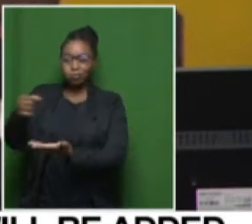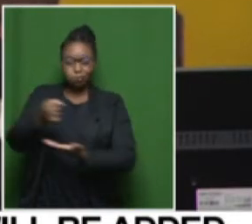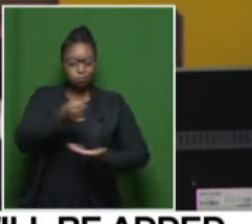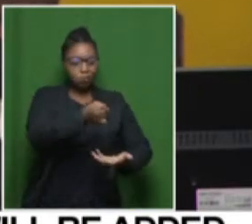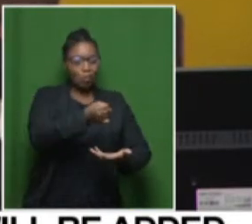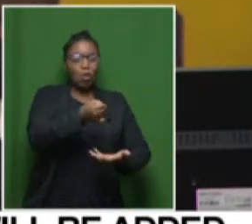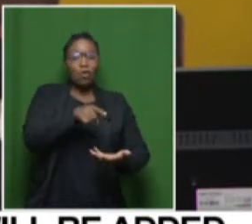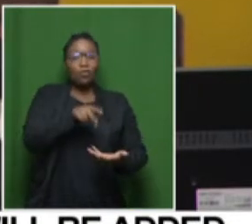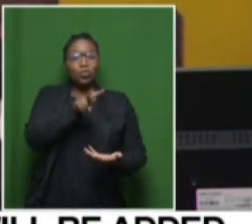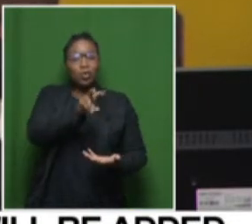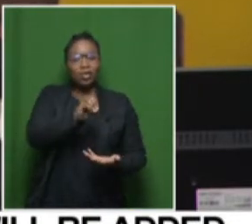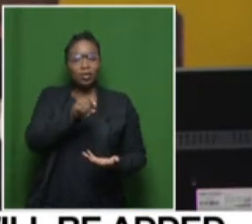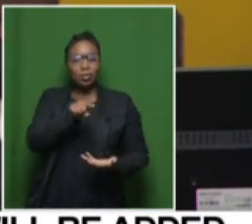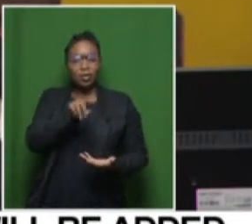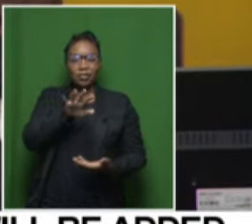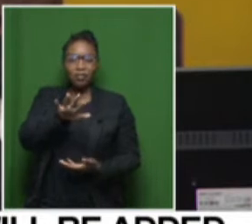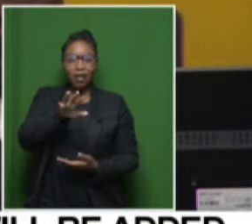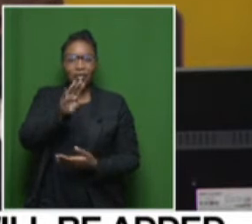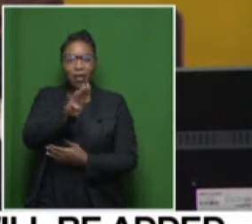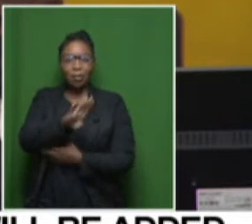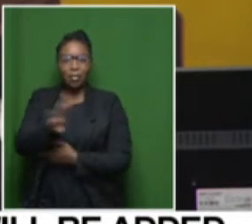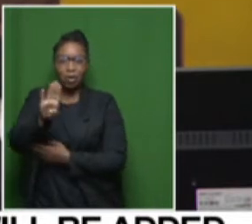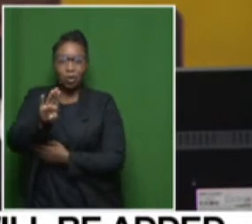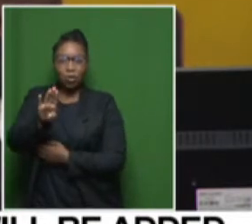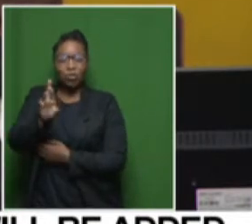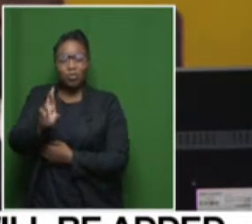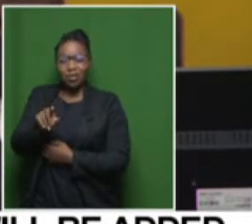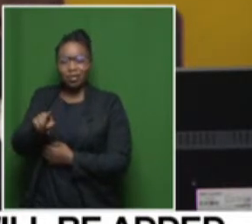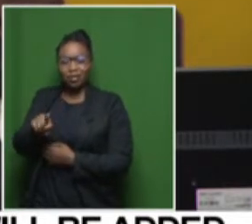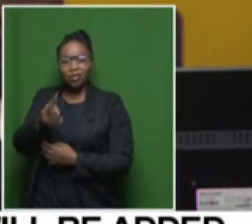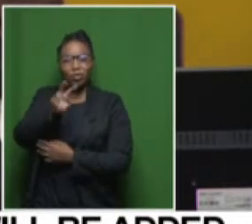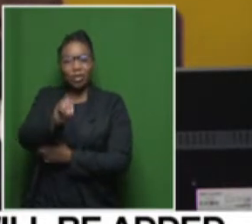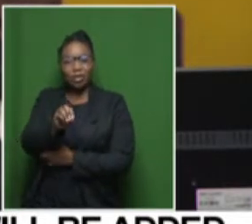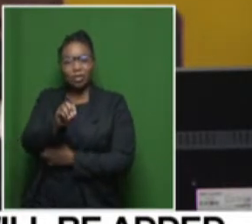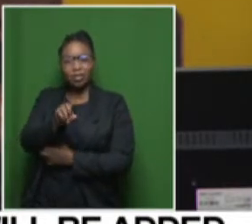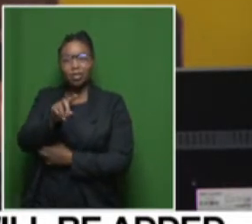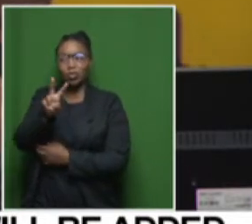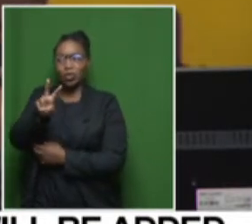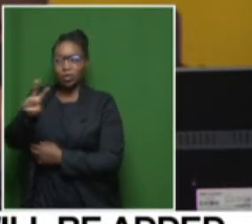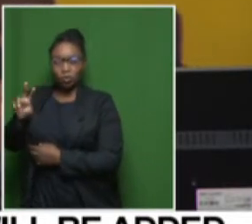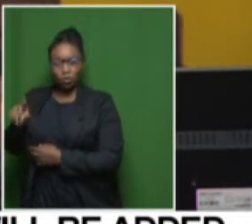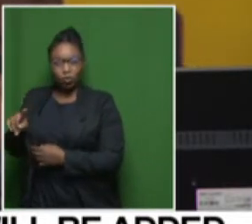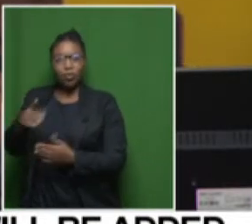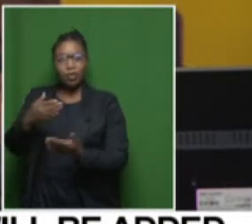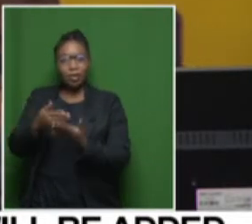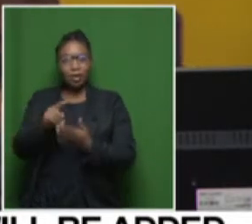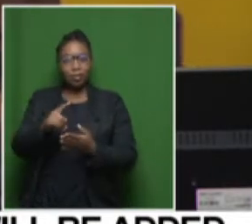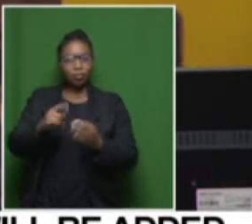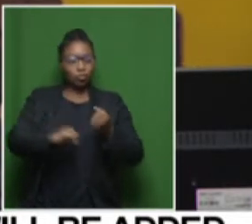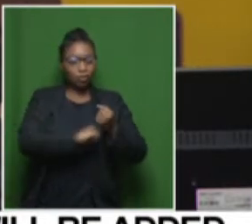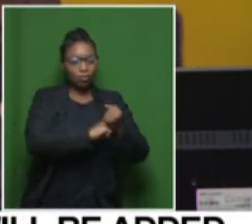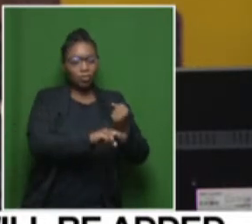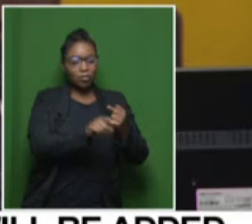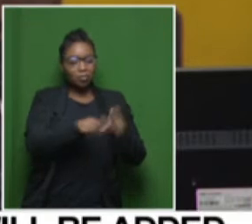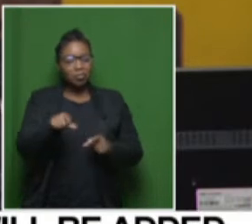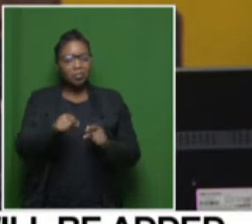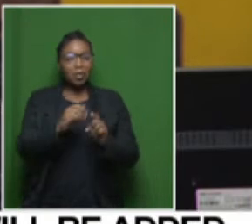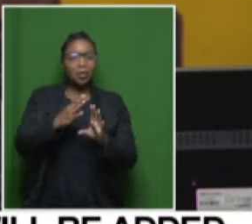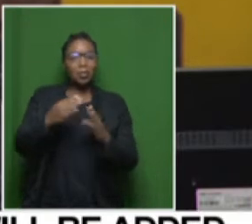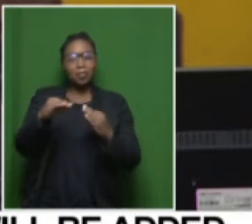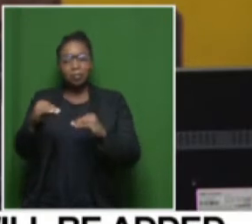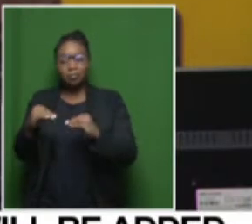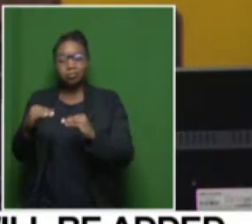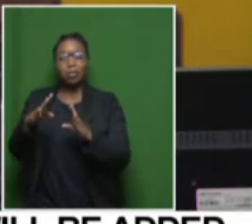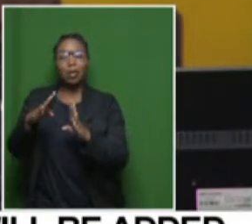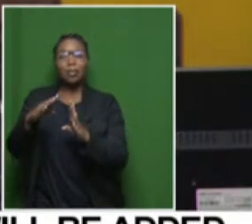billion rand in 2022-23 to meet the cost of implications of the 2021 Public Service